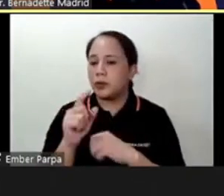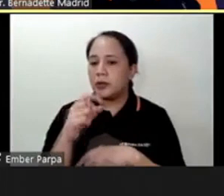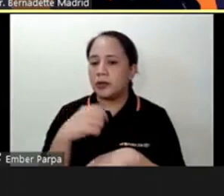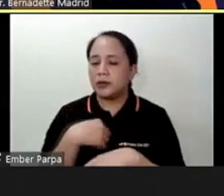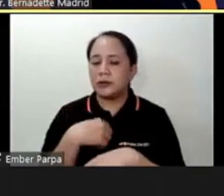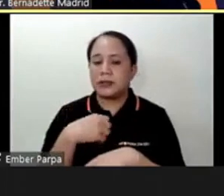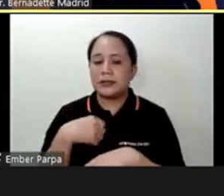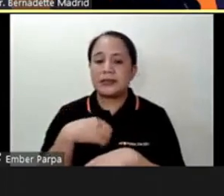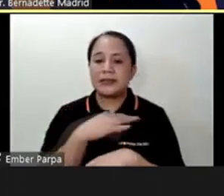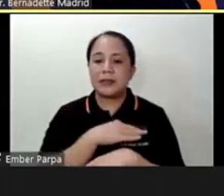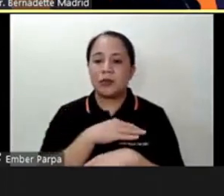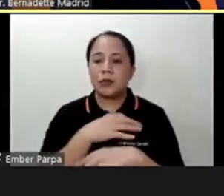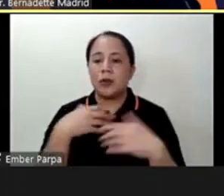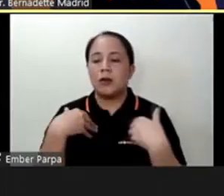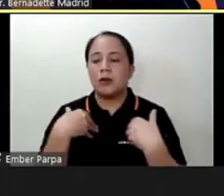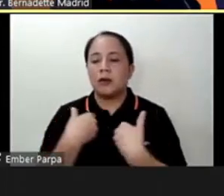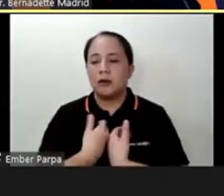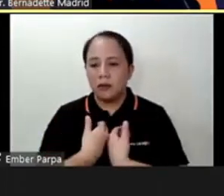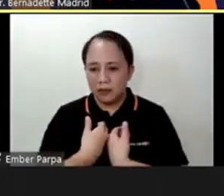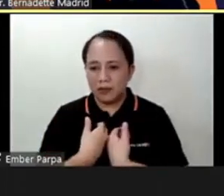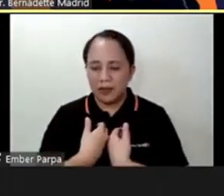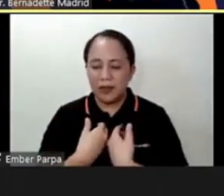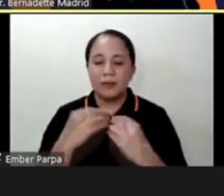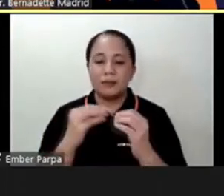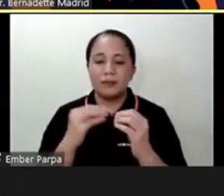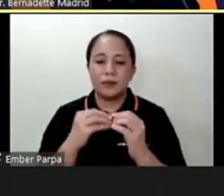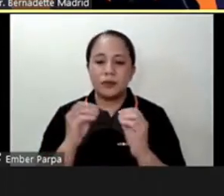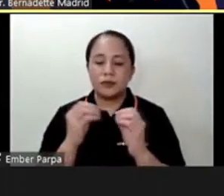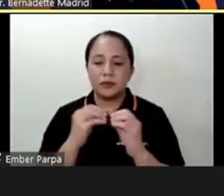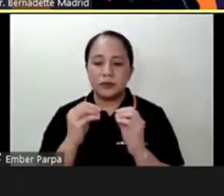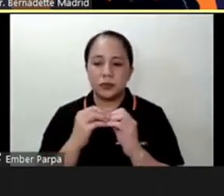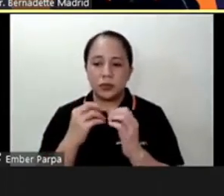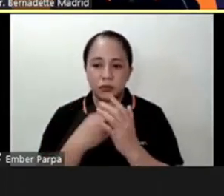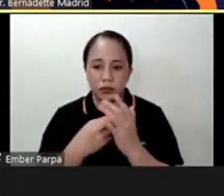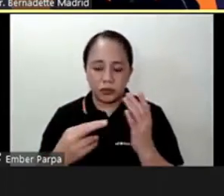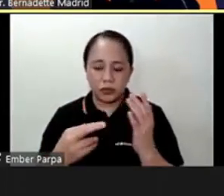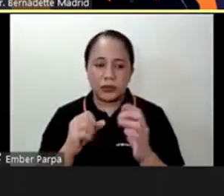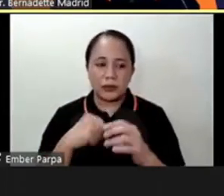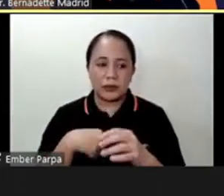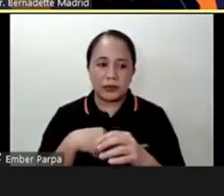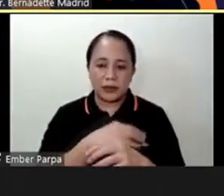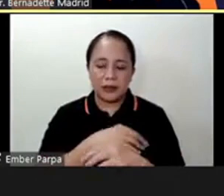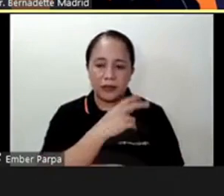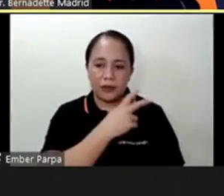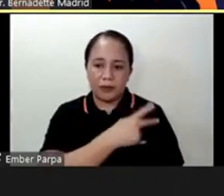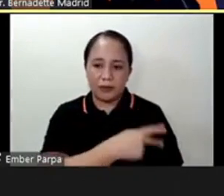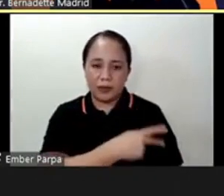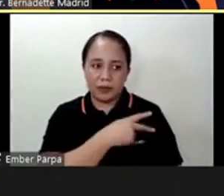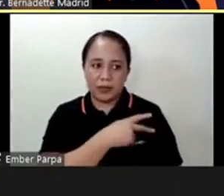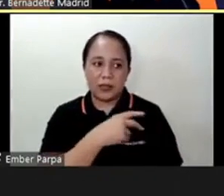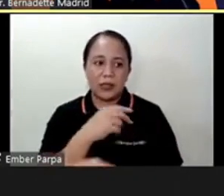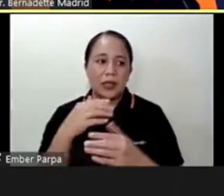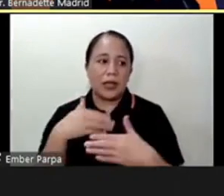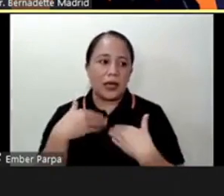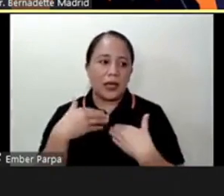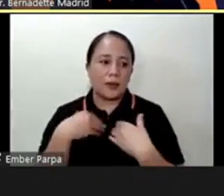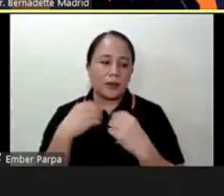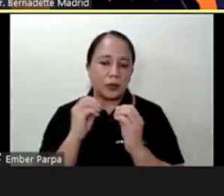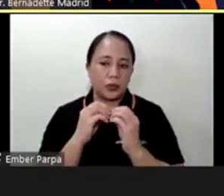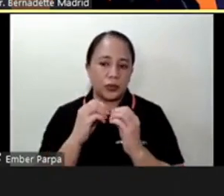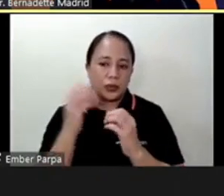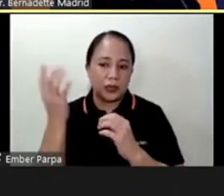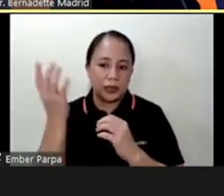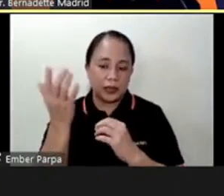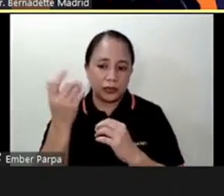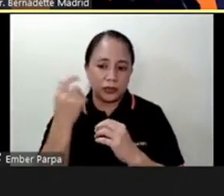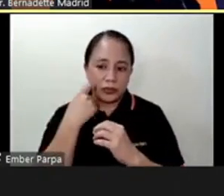burnout. So this means having more resources to help staff and patients. I'm very happy with the lecture of